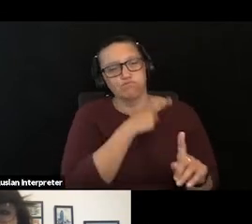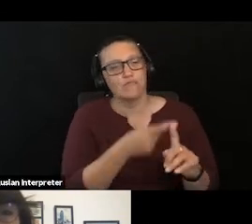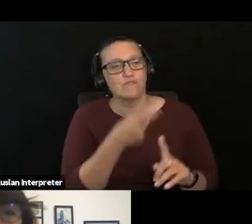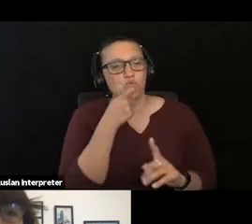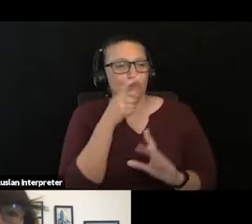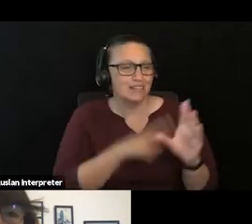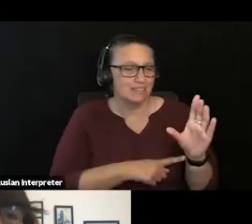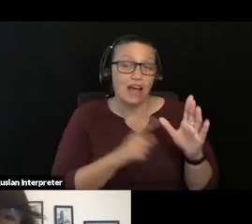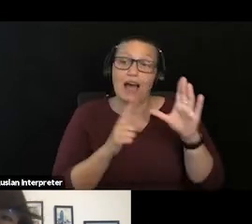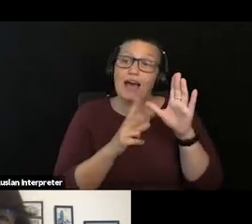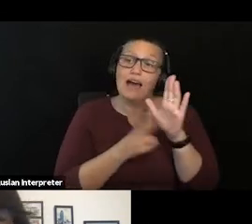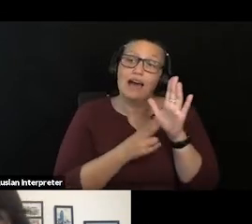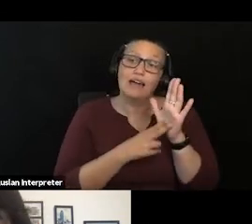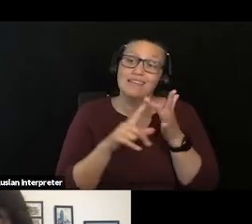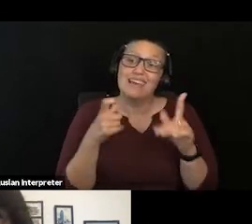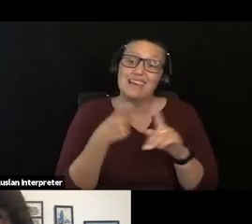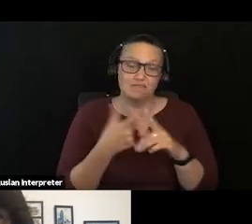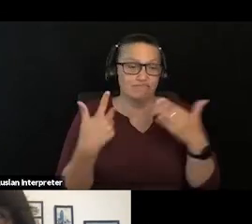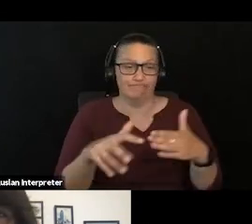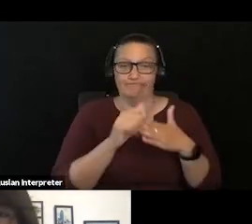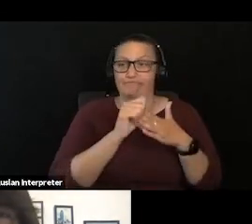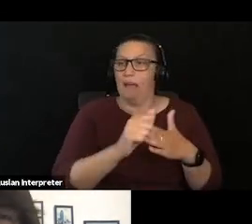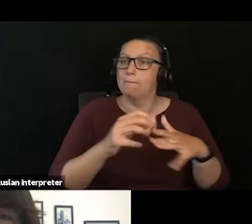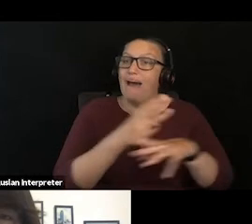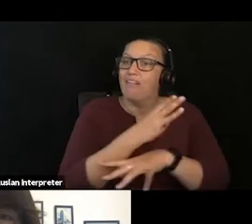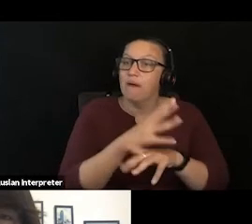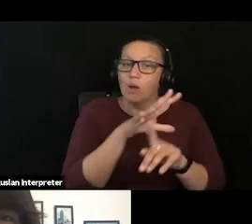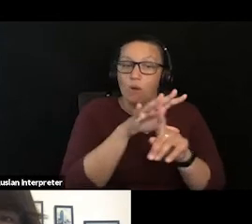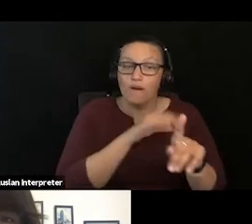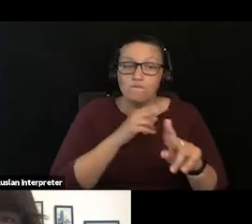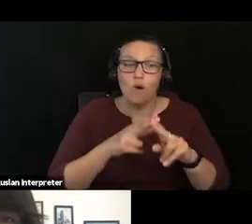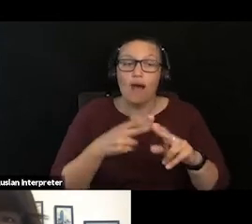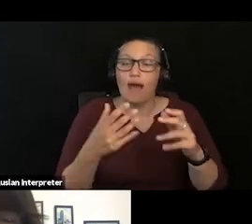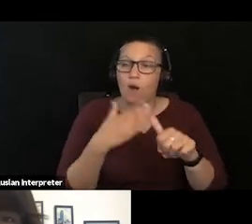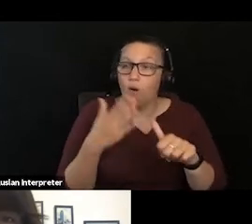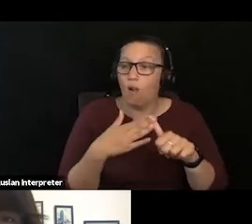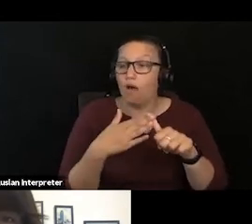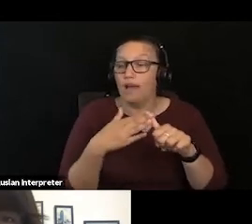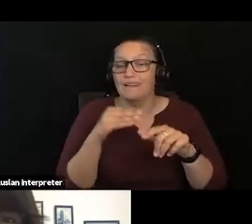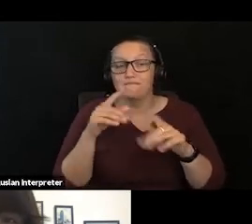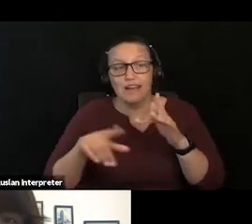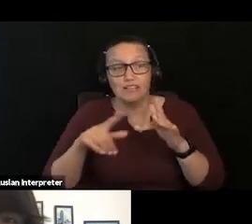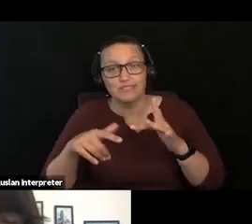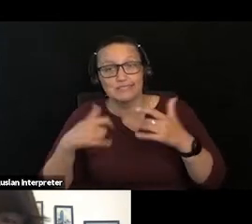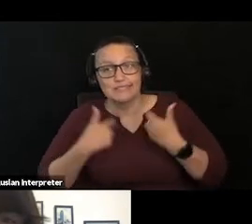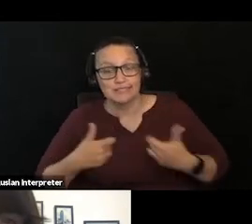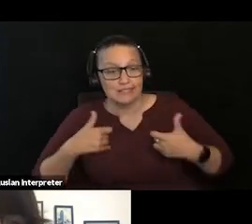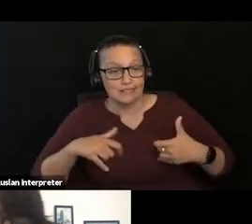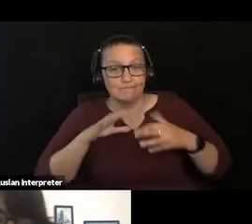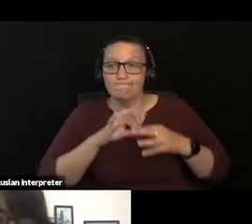is a leading mathematical modeller in the drug and alcohol and infectious diseases field, and has really been doing some